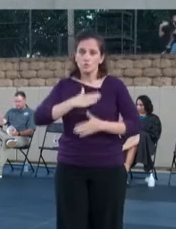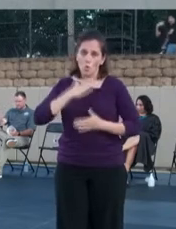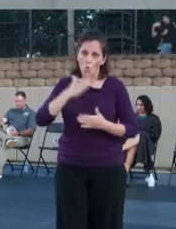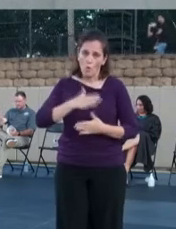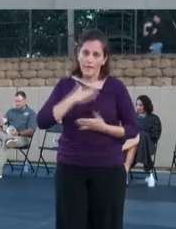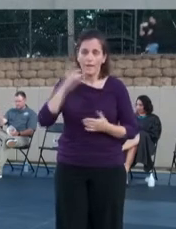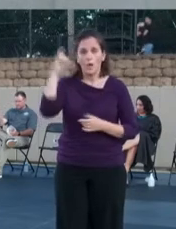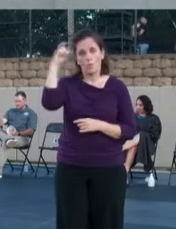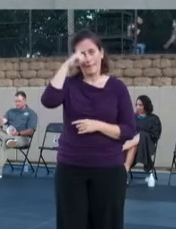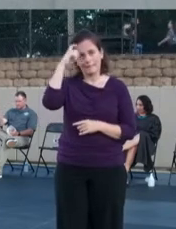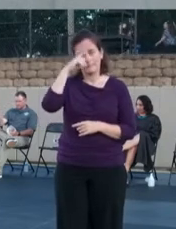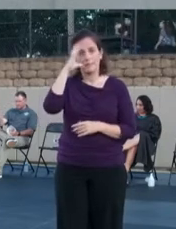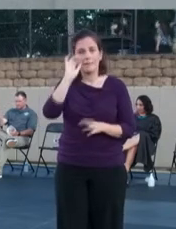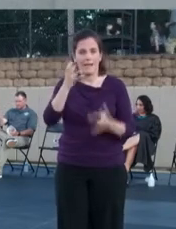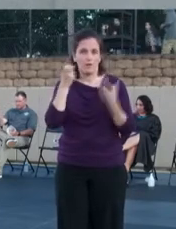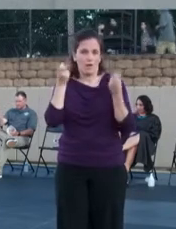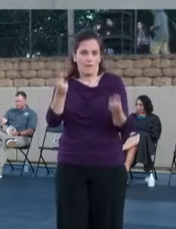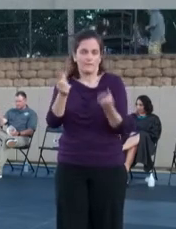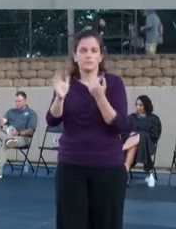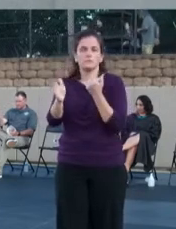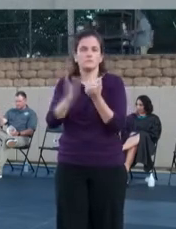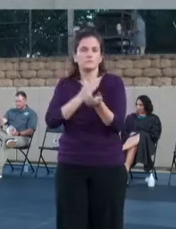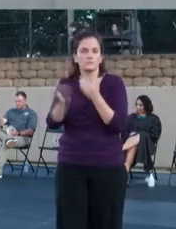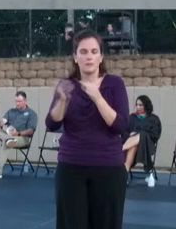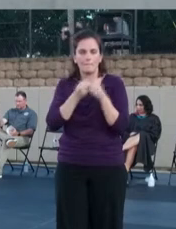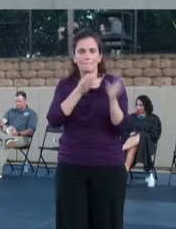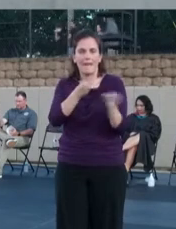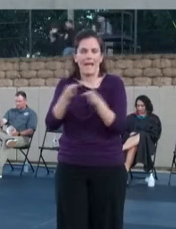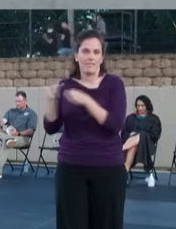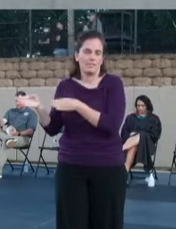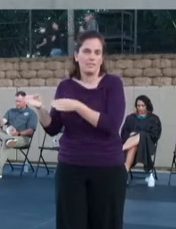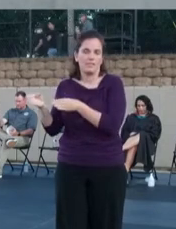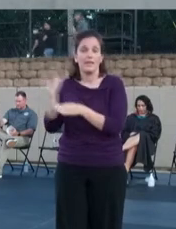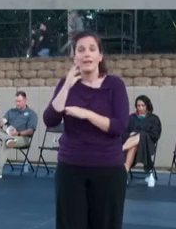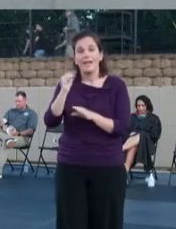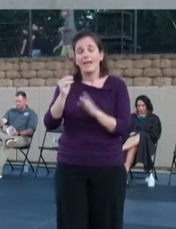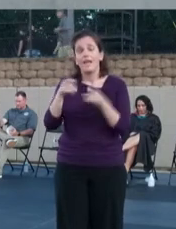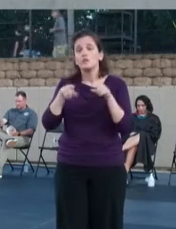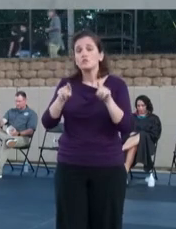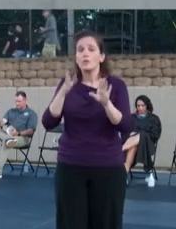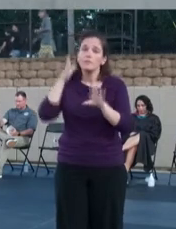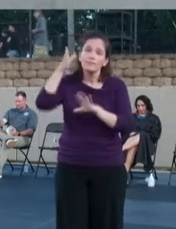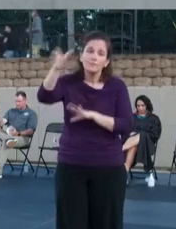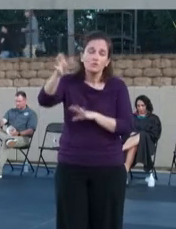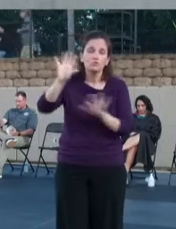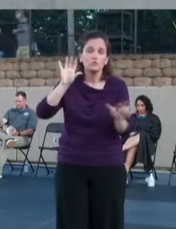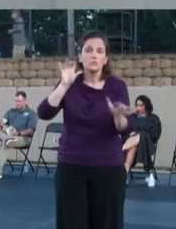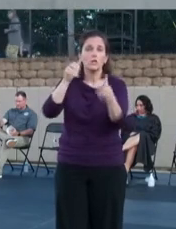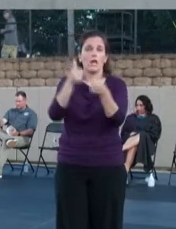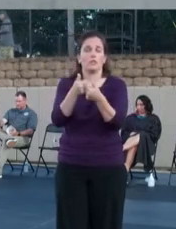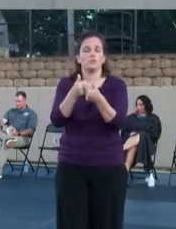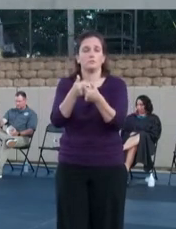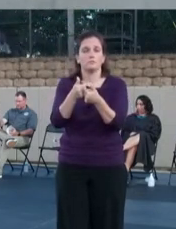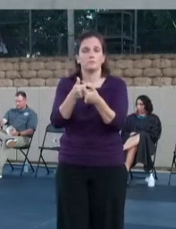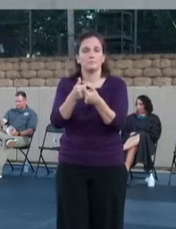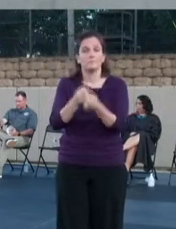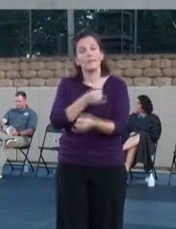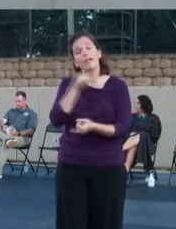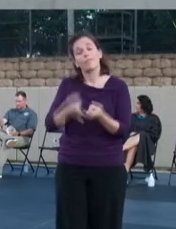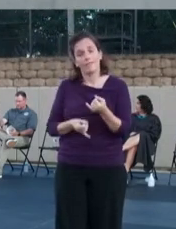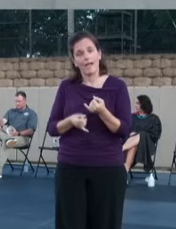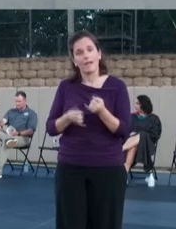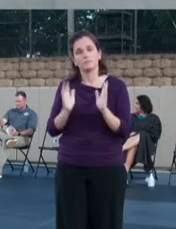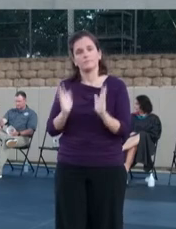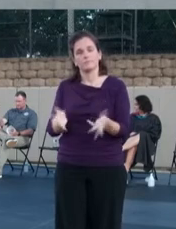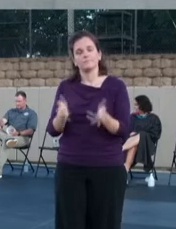and confidence, no matter what path you may choose and during any future hardships you may face. Lastly, I